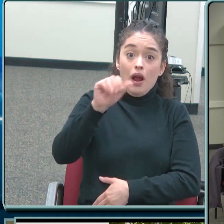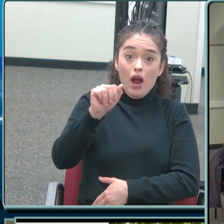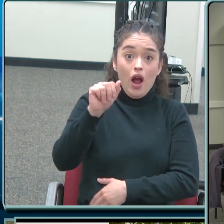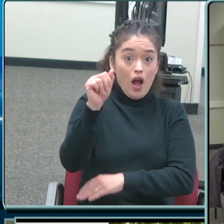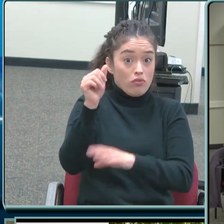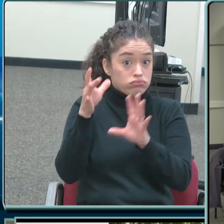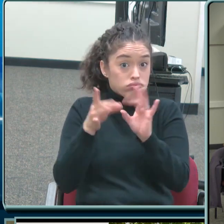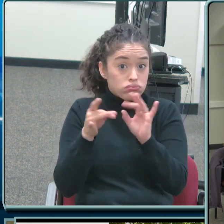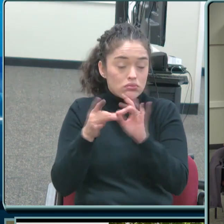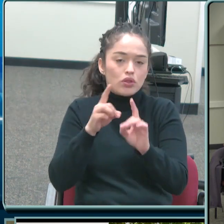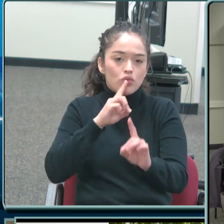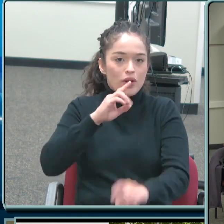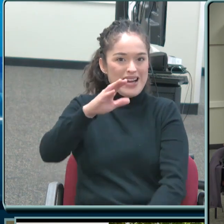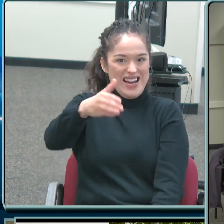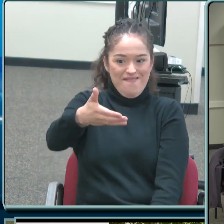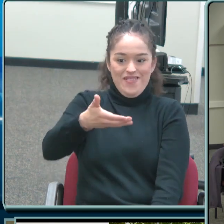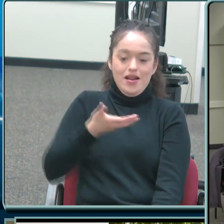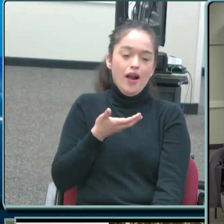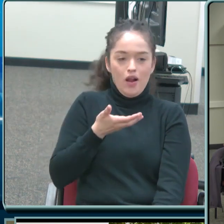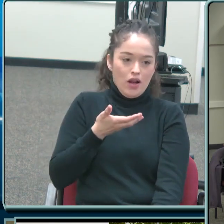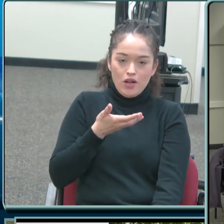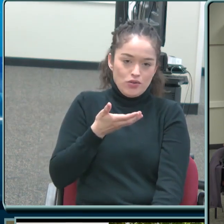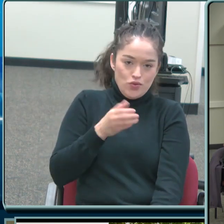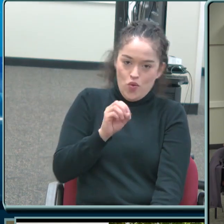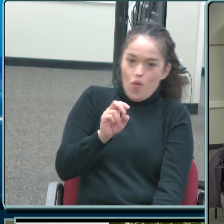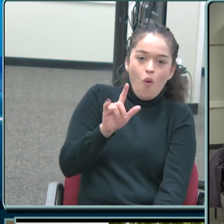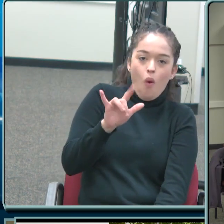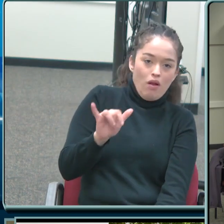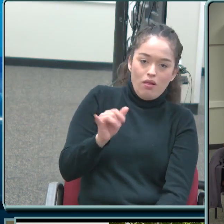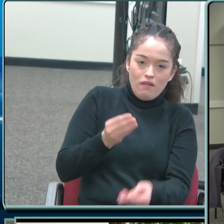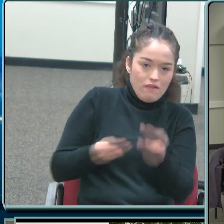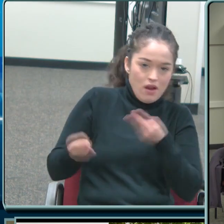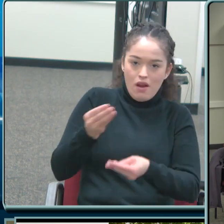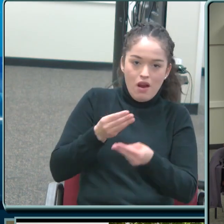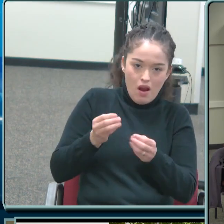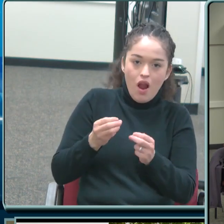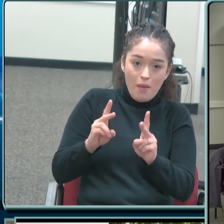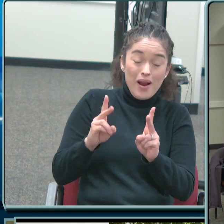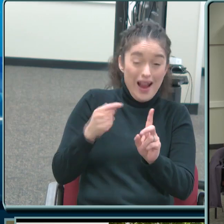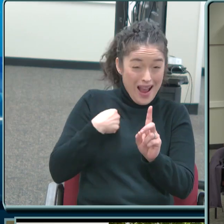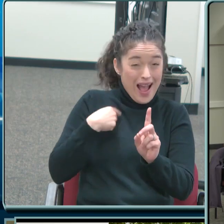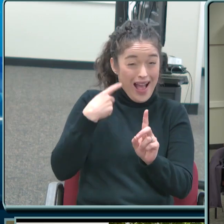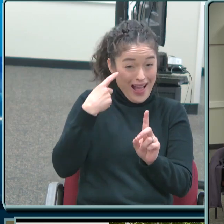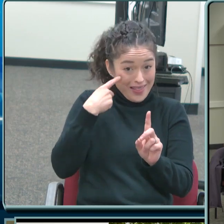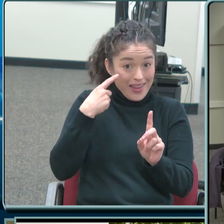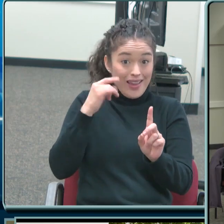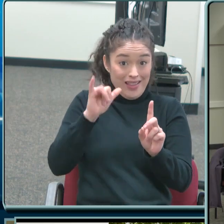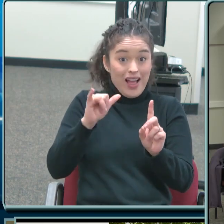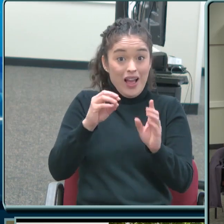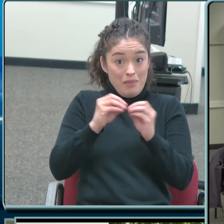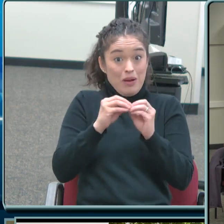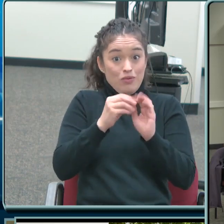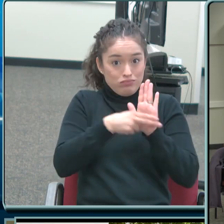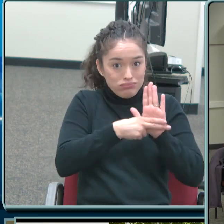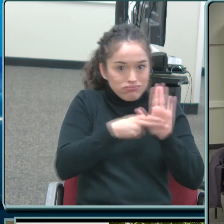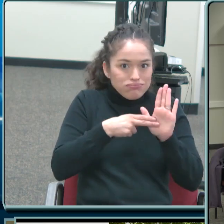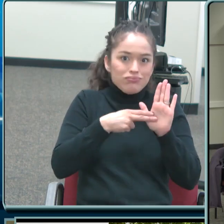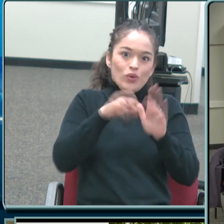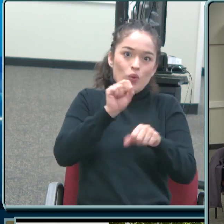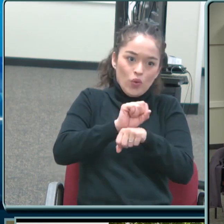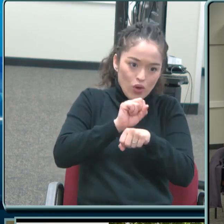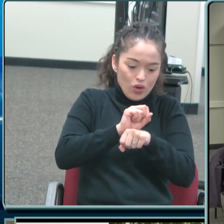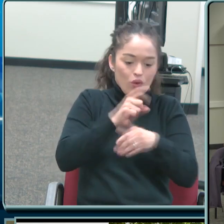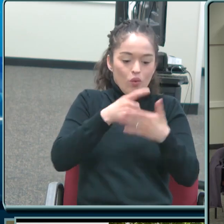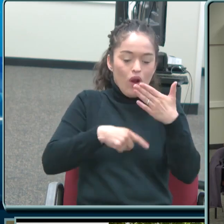an implementation only funding opportunity, which I think speaks to the work and the relationships that we